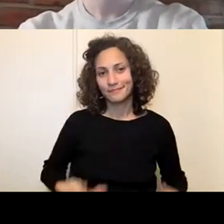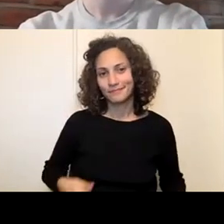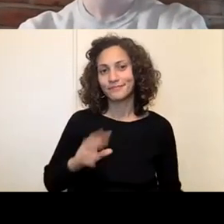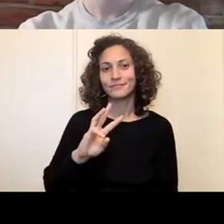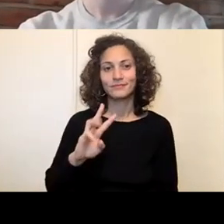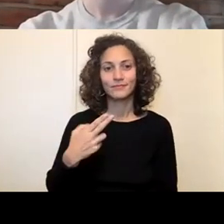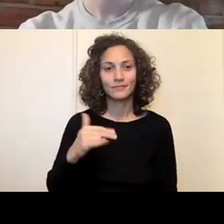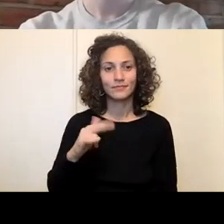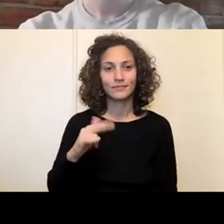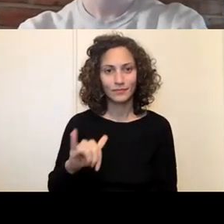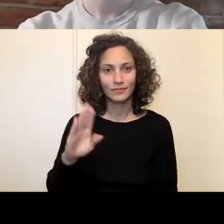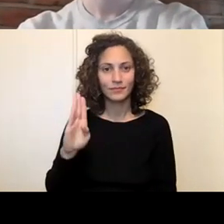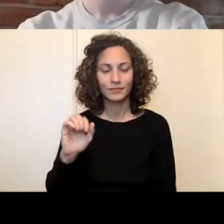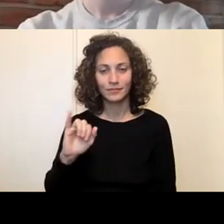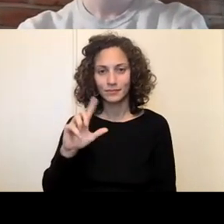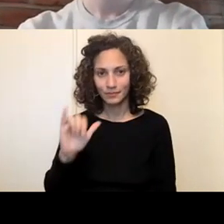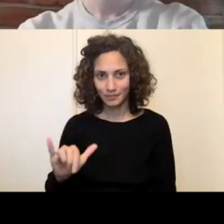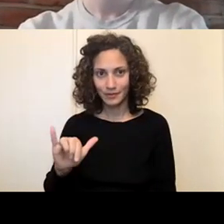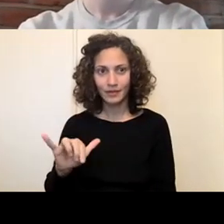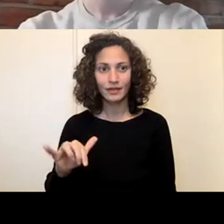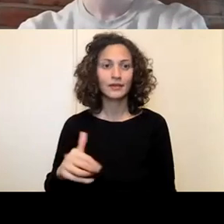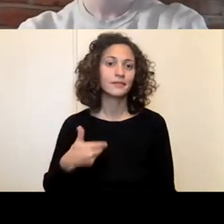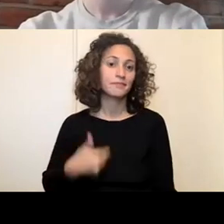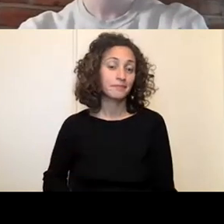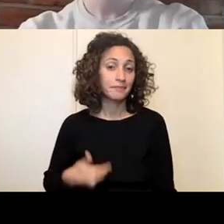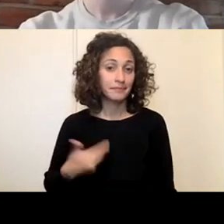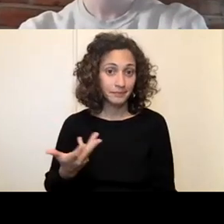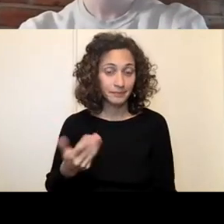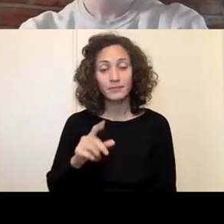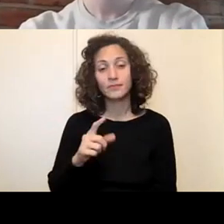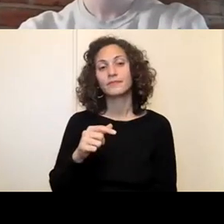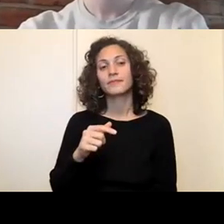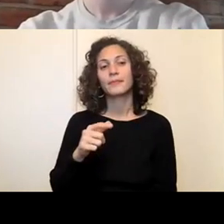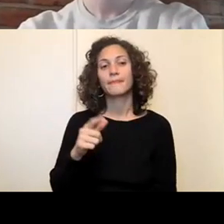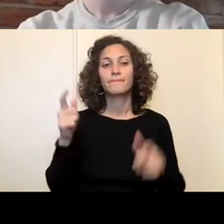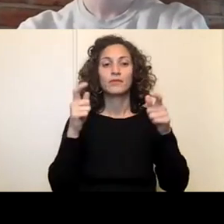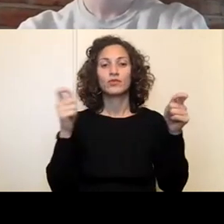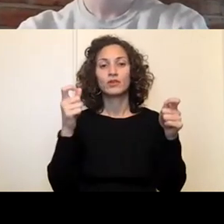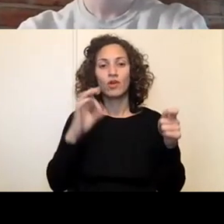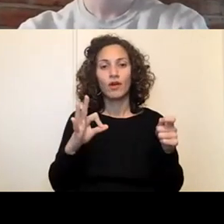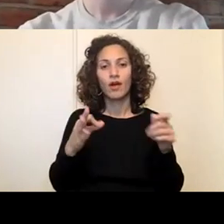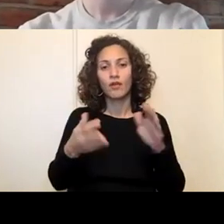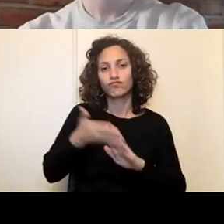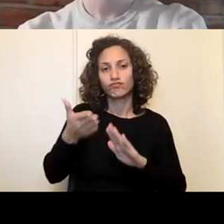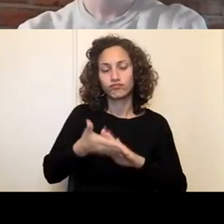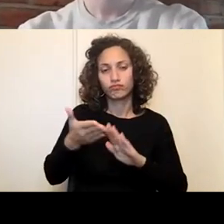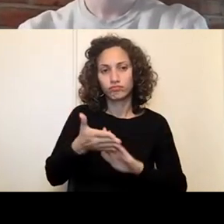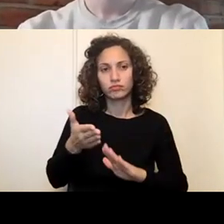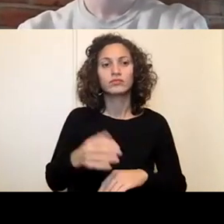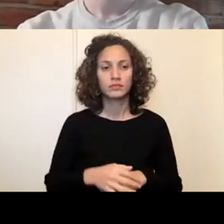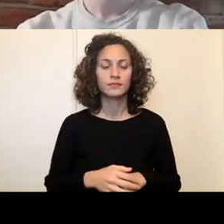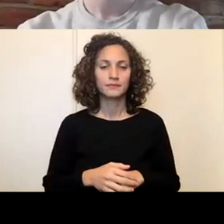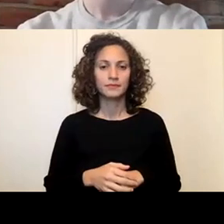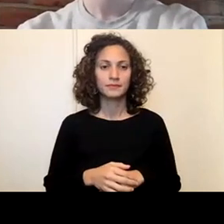Bailey, and I am Diversability's Director of Operations.